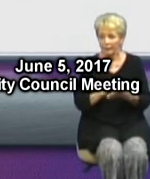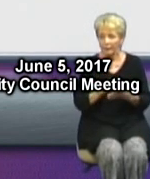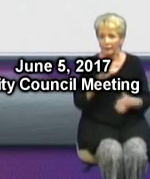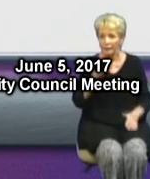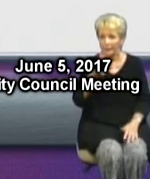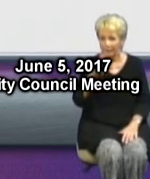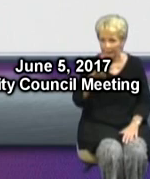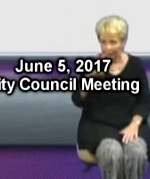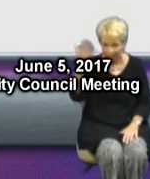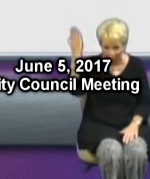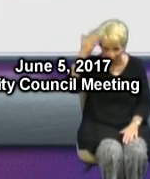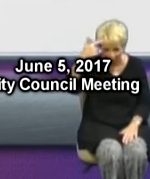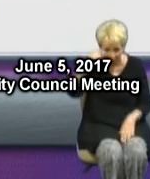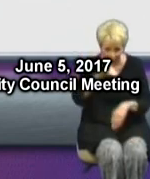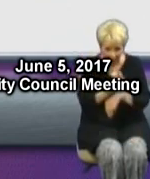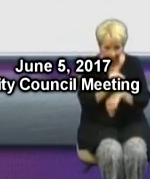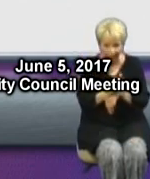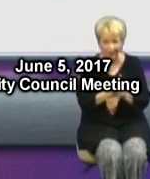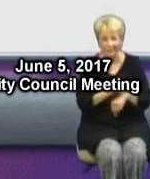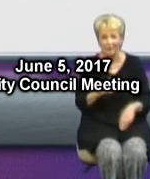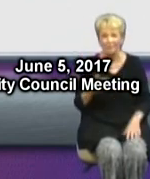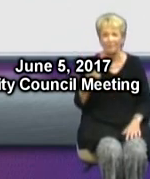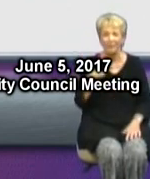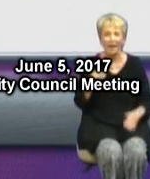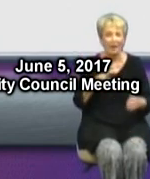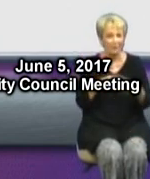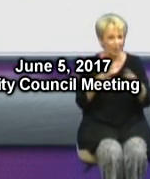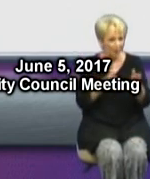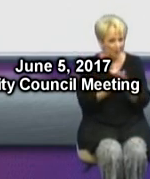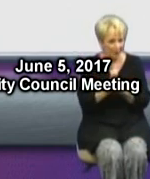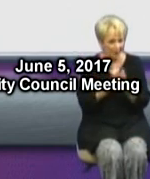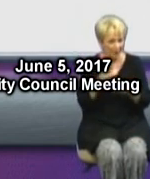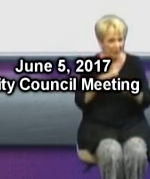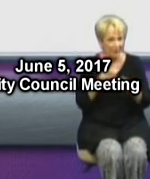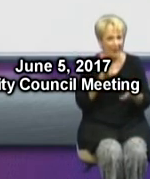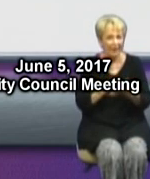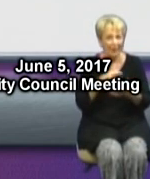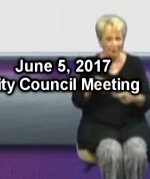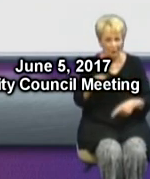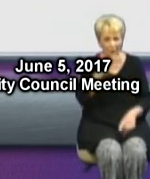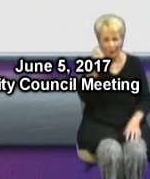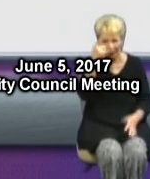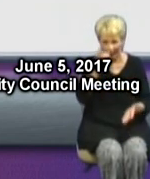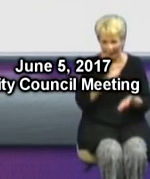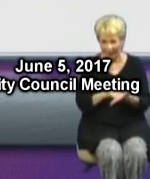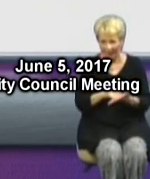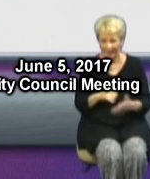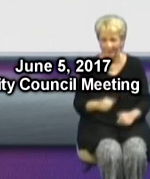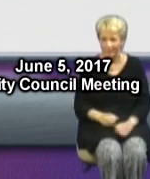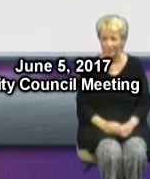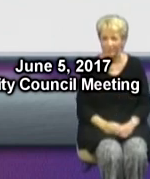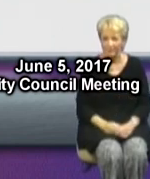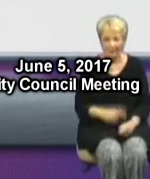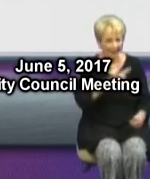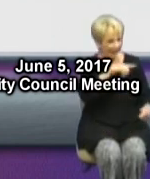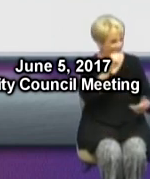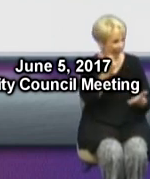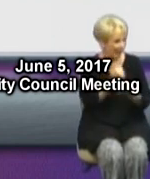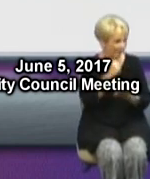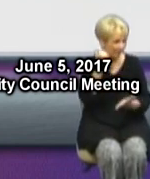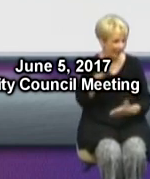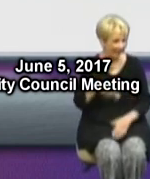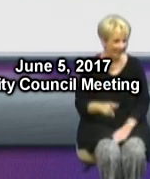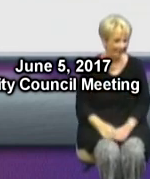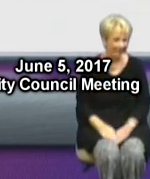lesson for the night. I am very passionate about that, and I want people to understand that. Amen.